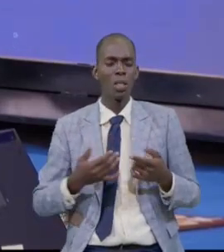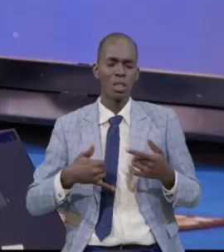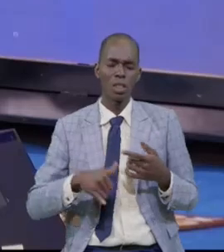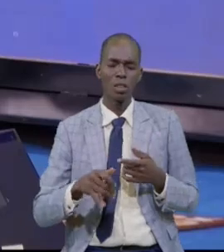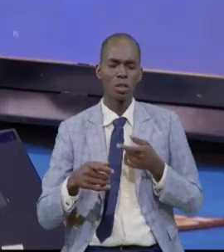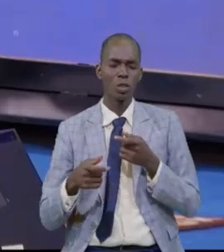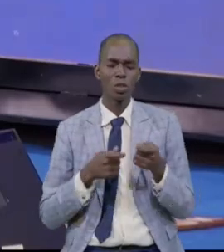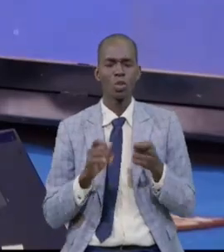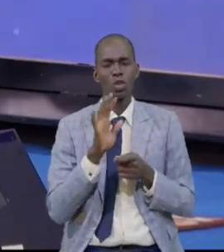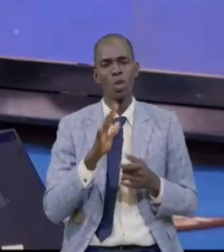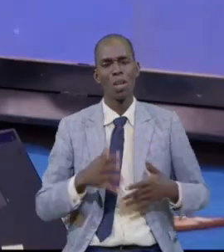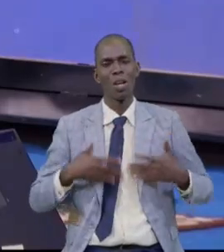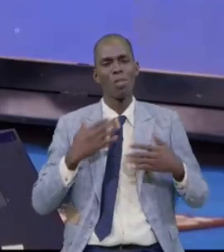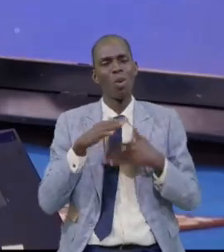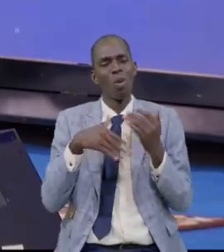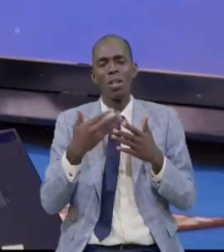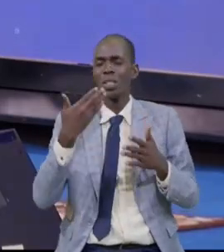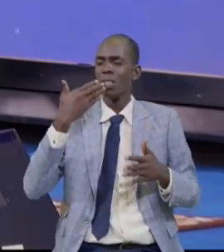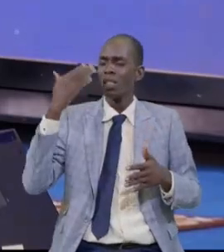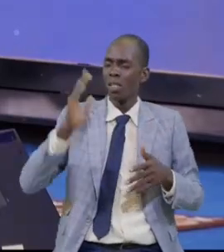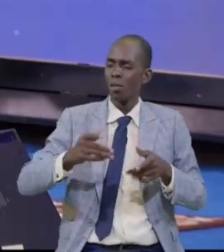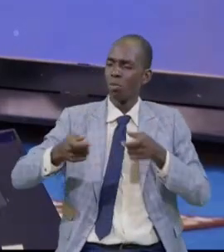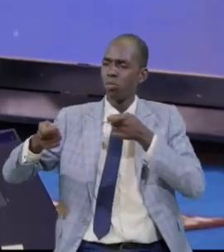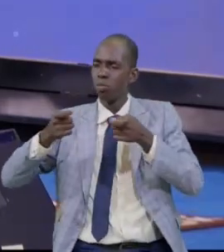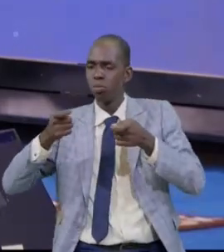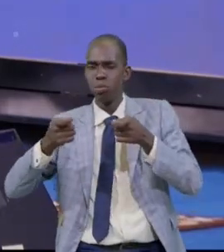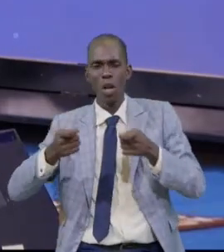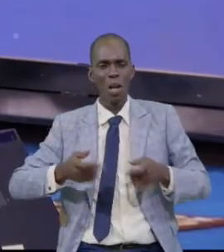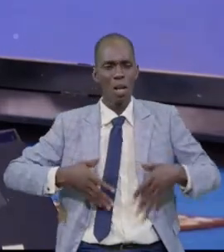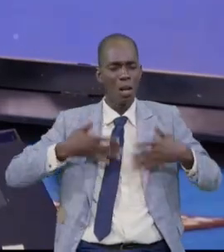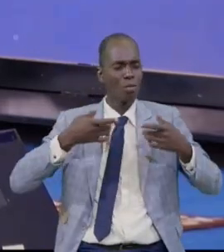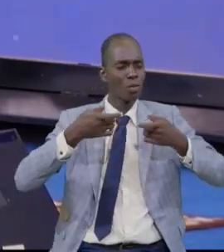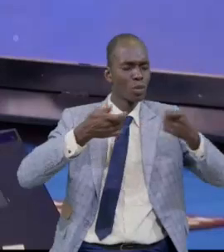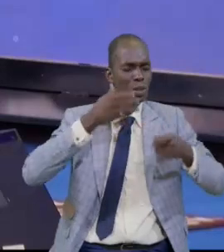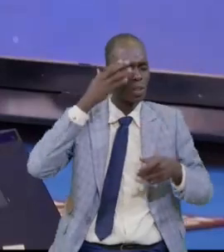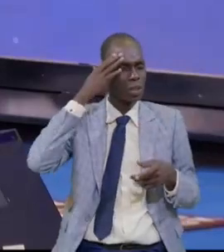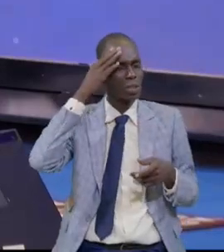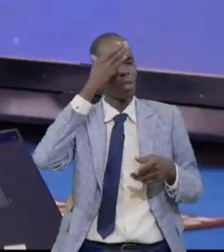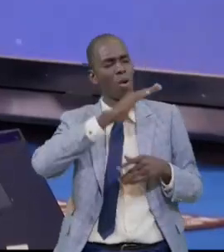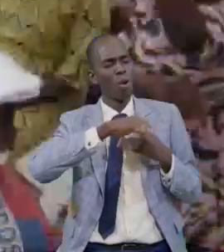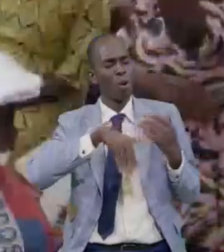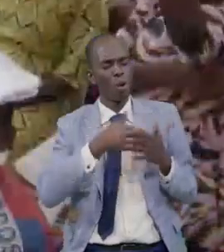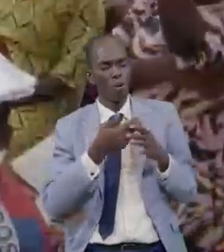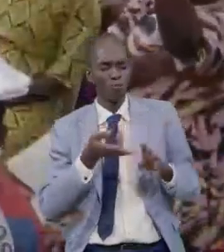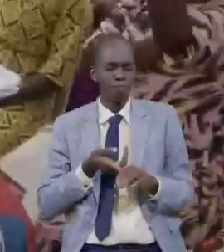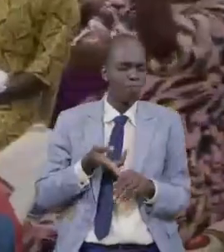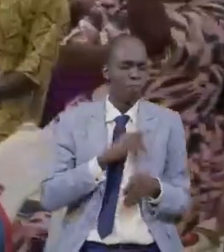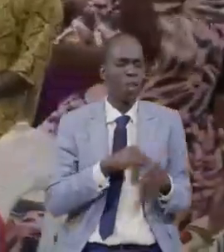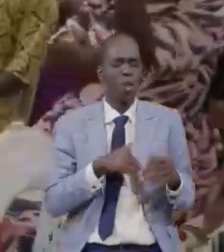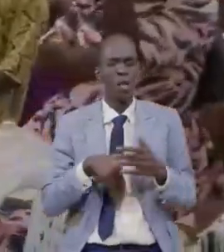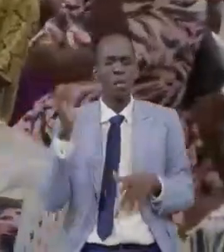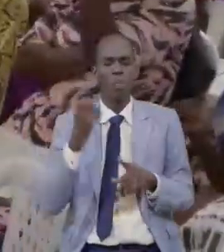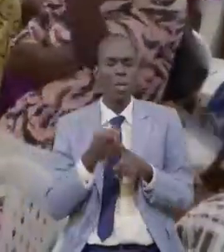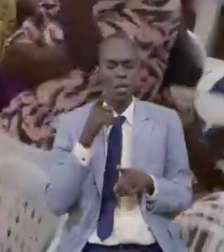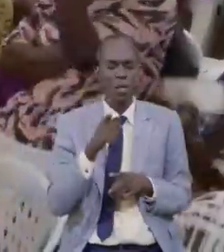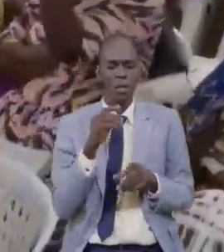evil controllers of life and destiny, they go from you in Jesus' name.